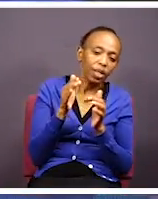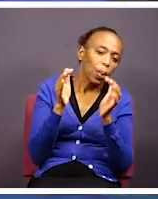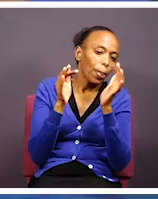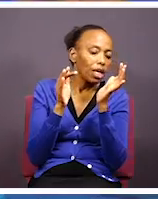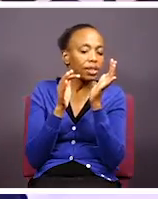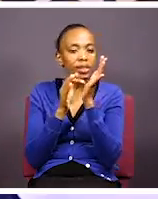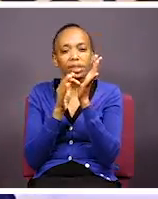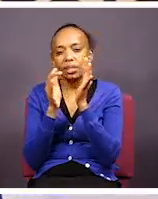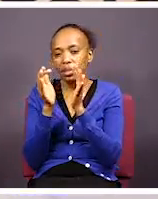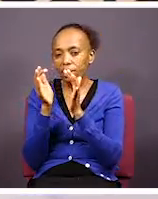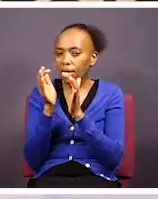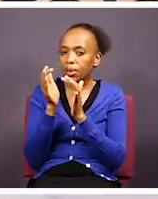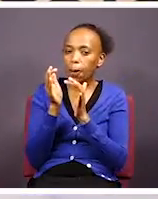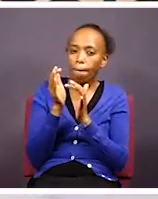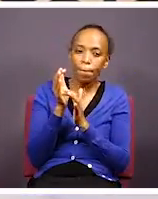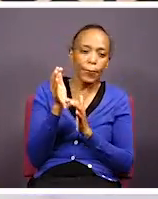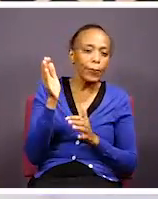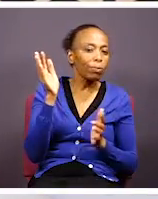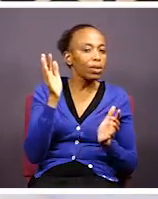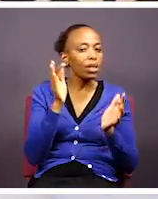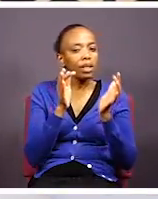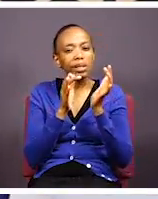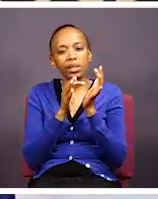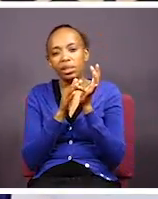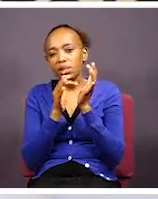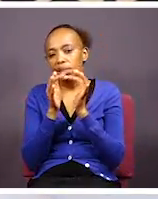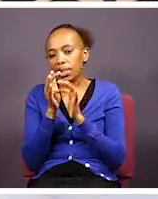way he is